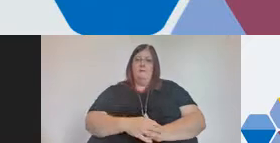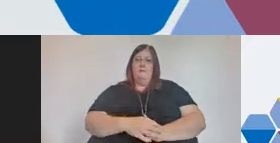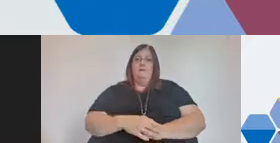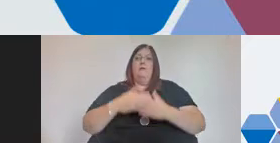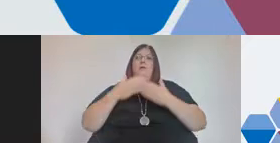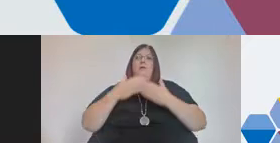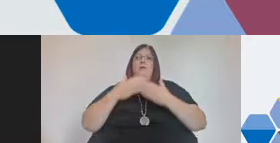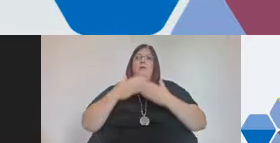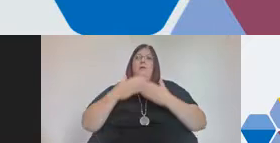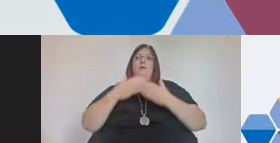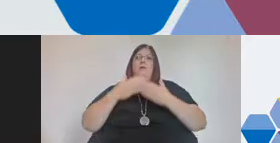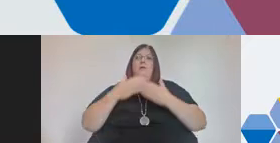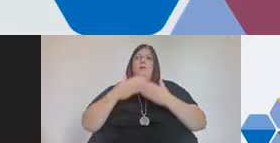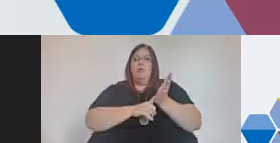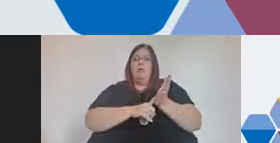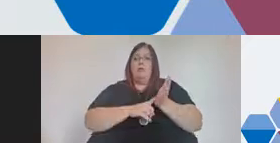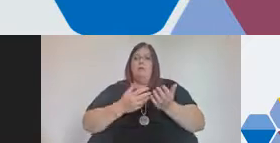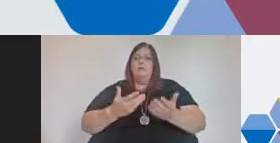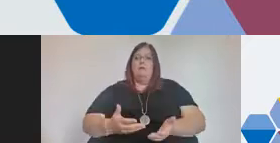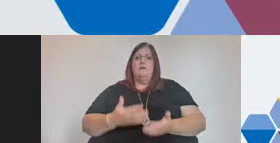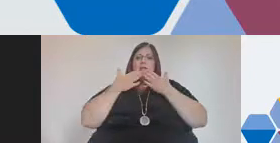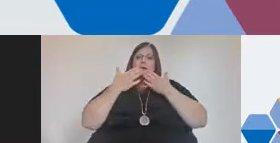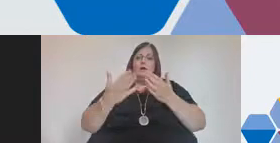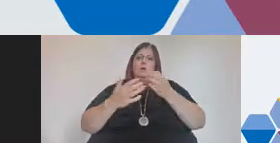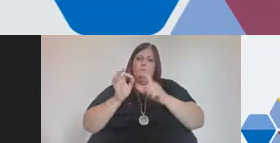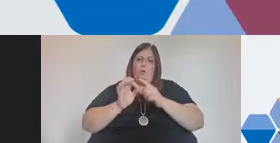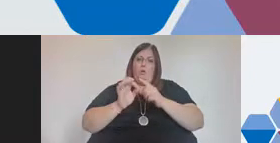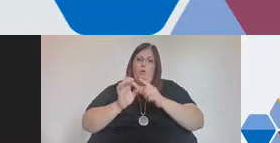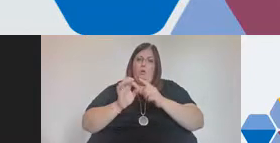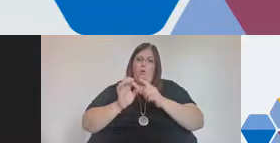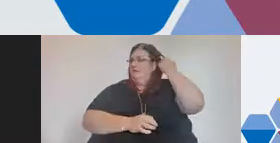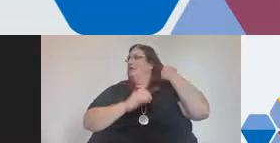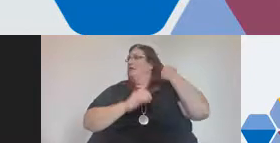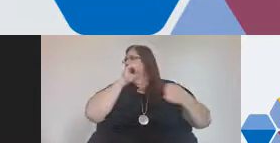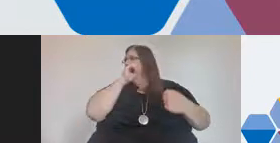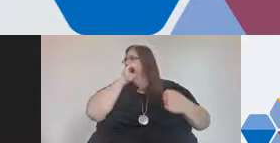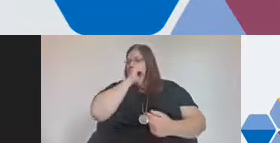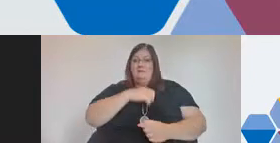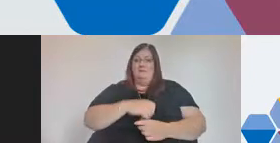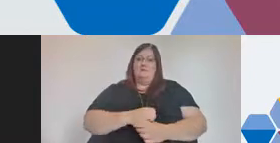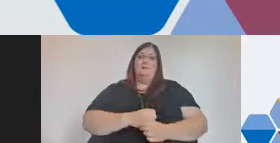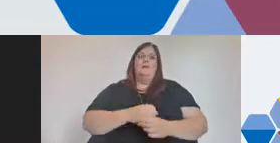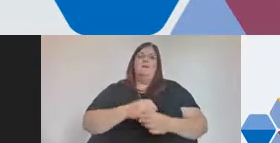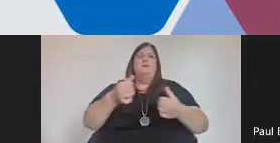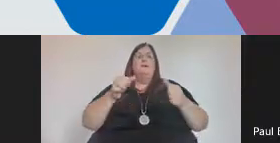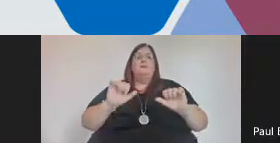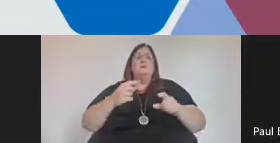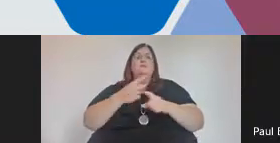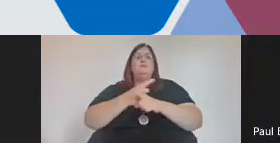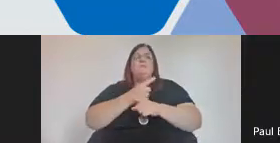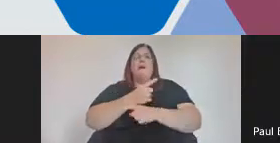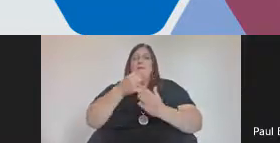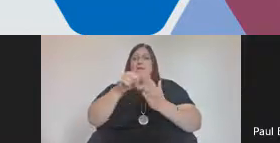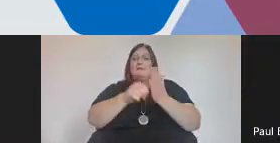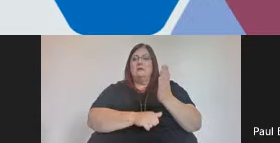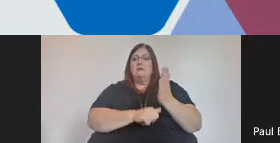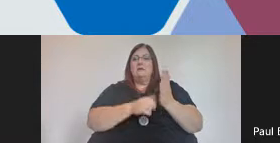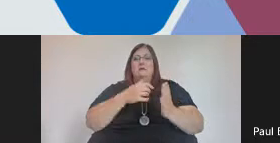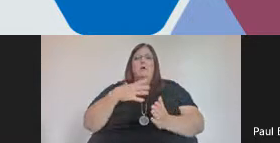Thanks, Paul. So thanks very much. And so I'd now like to move to the part of the agenda where we're